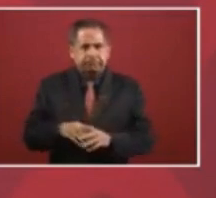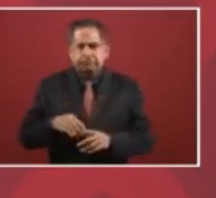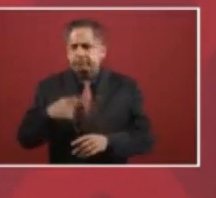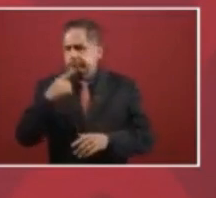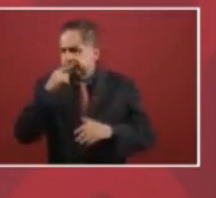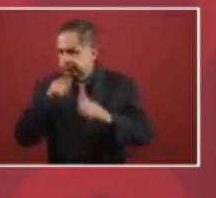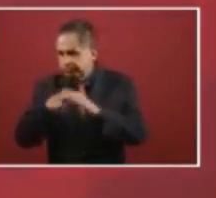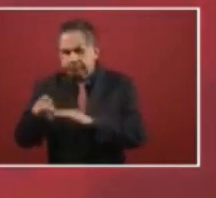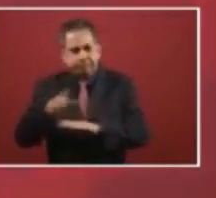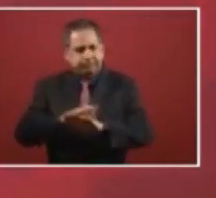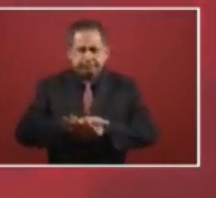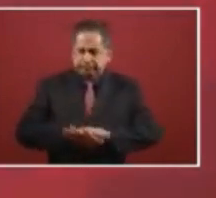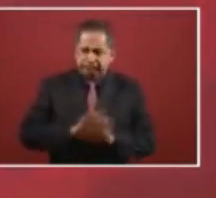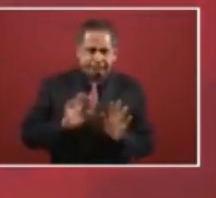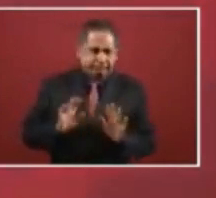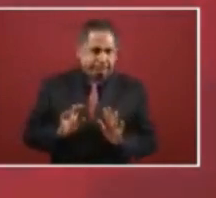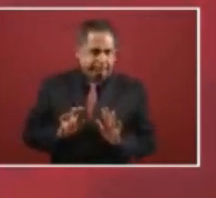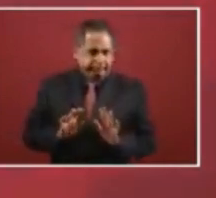The